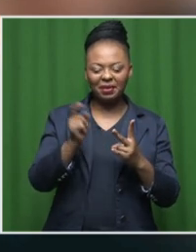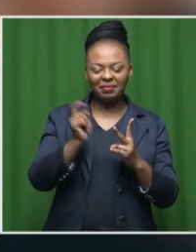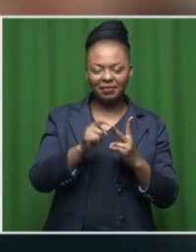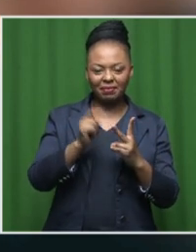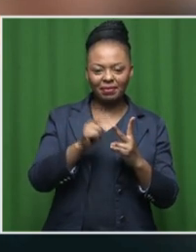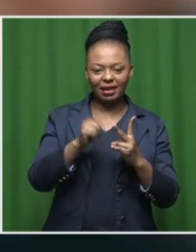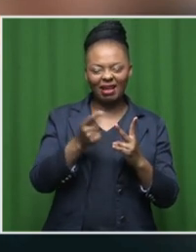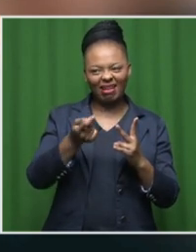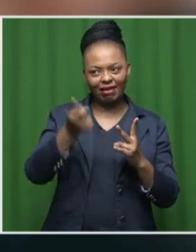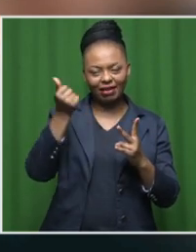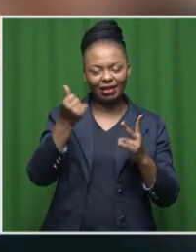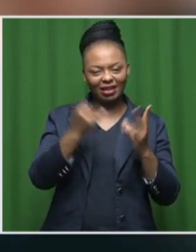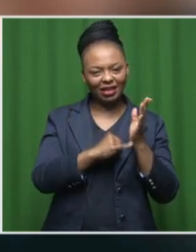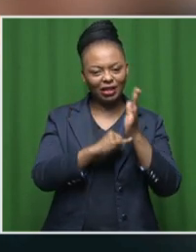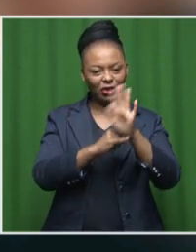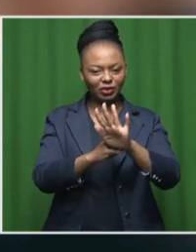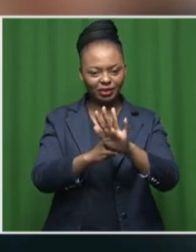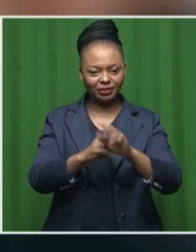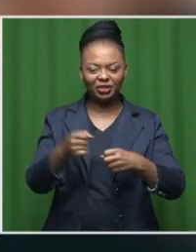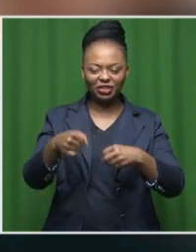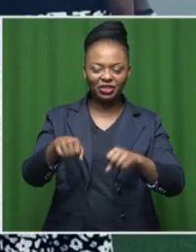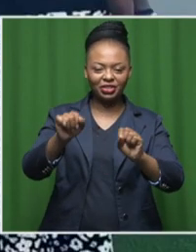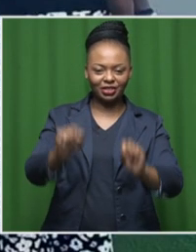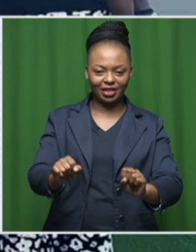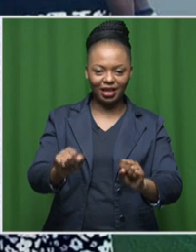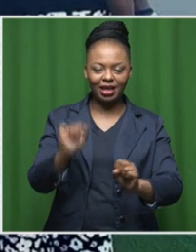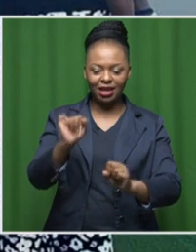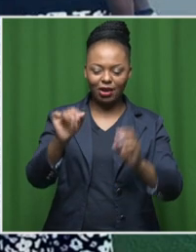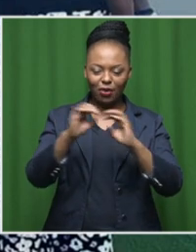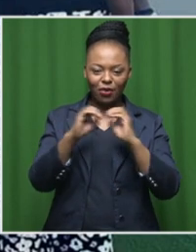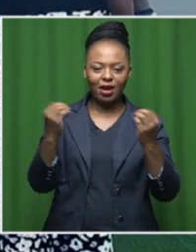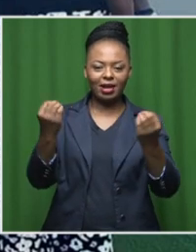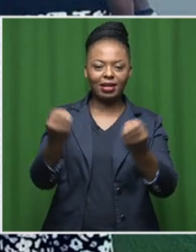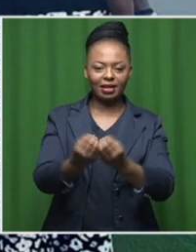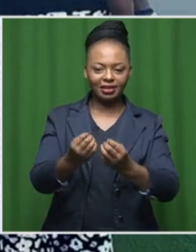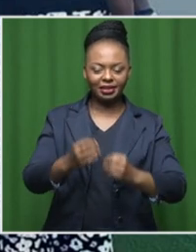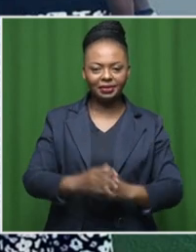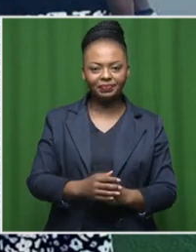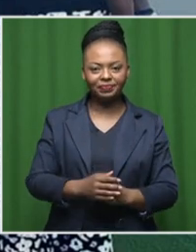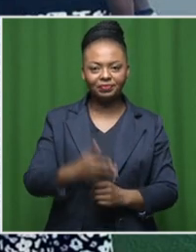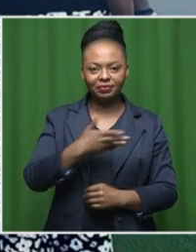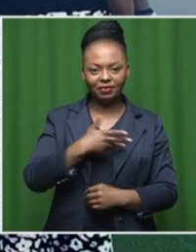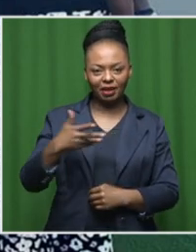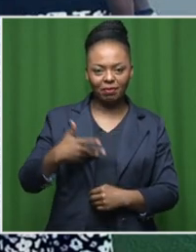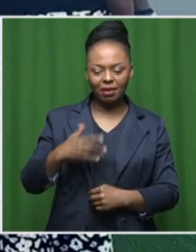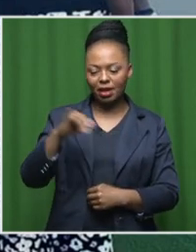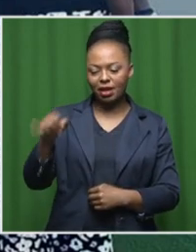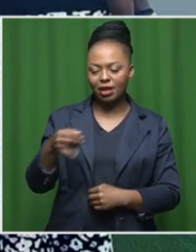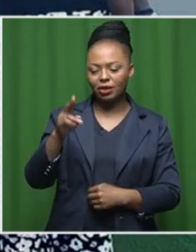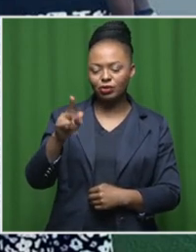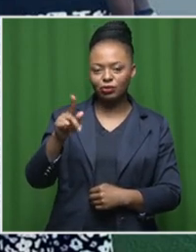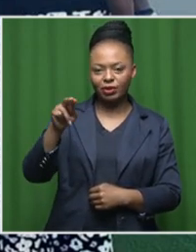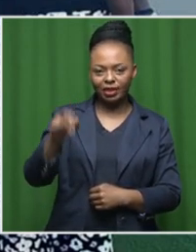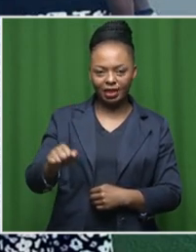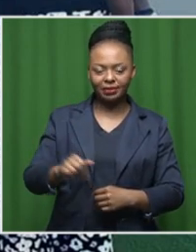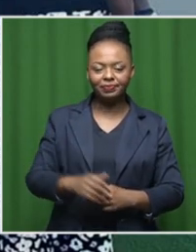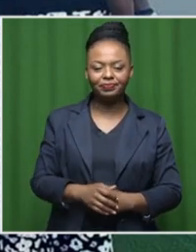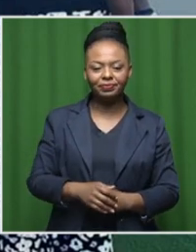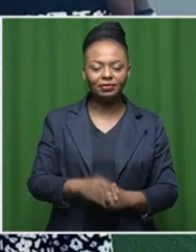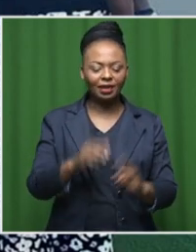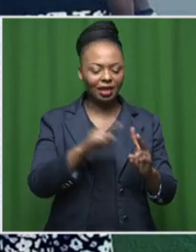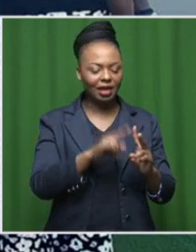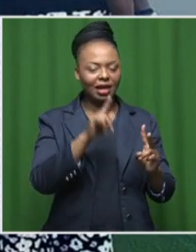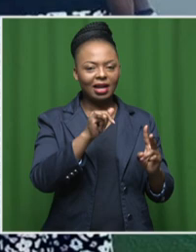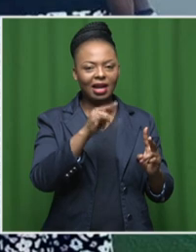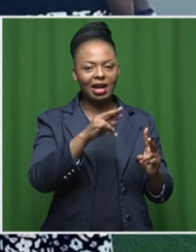little introduction, the chairperson of the organization, and that is, of course, Julia Morley. Karolina, Julia, such a